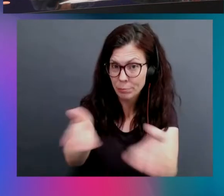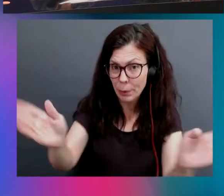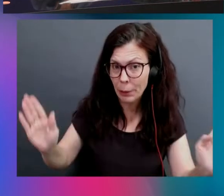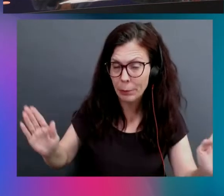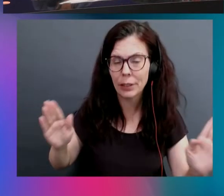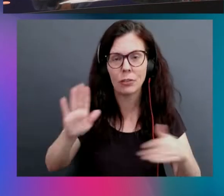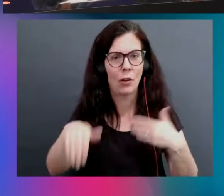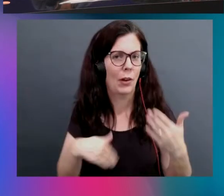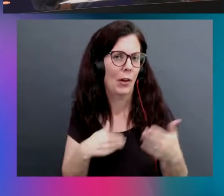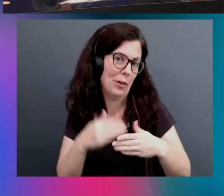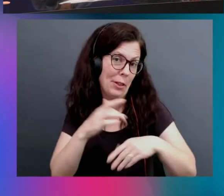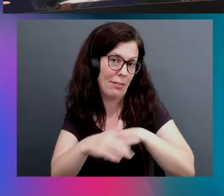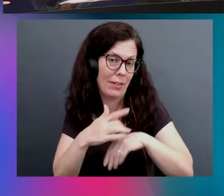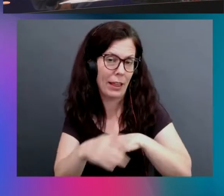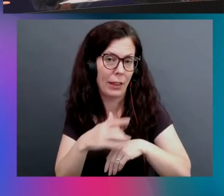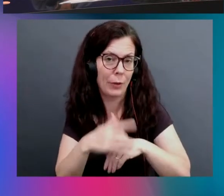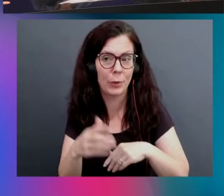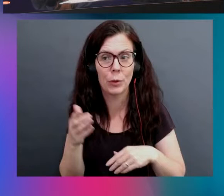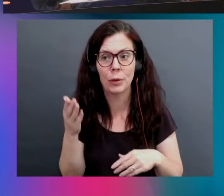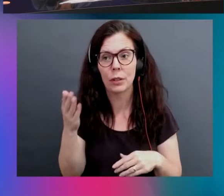available at